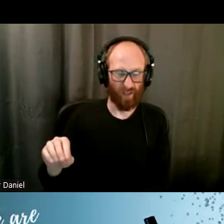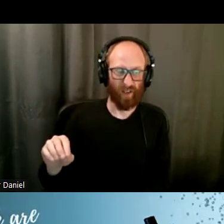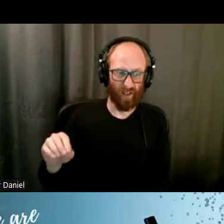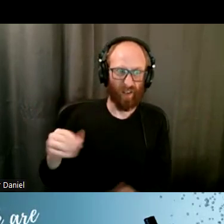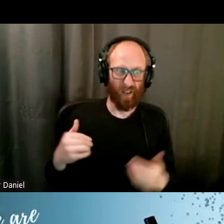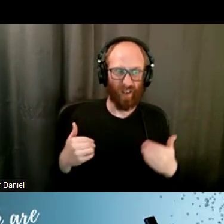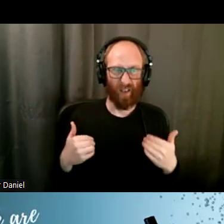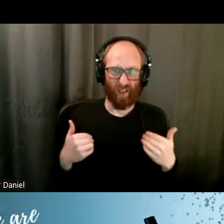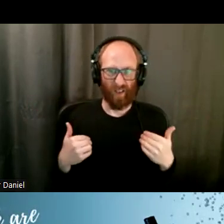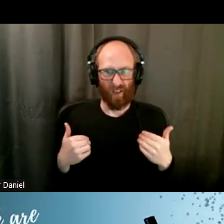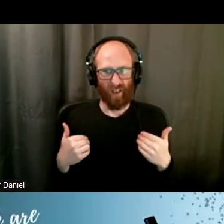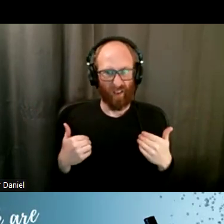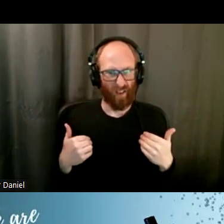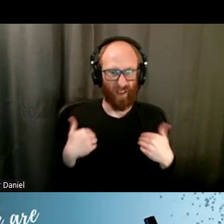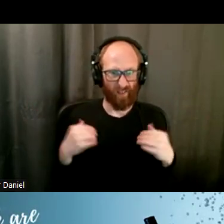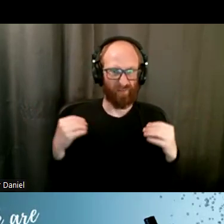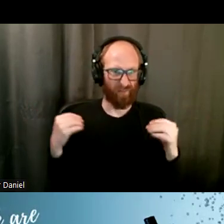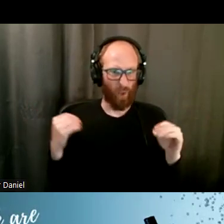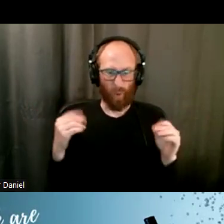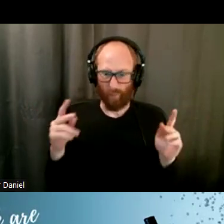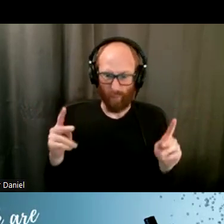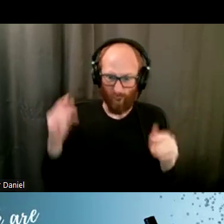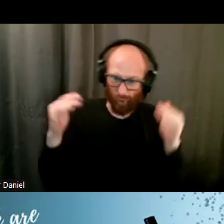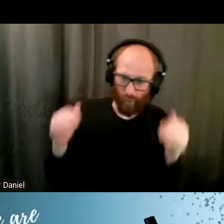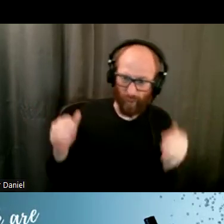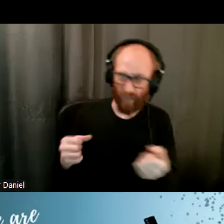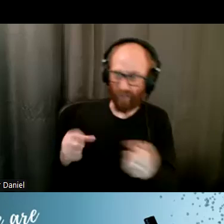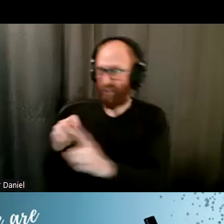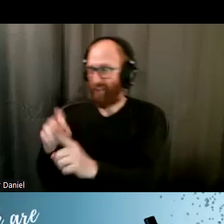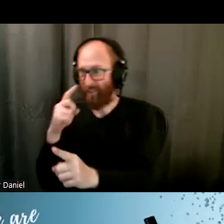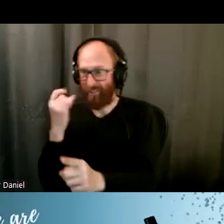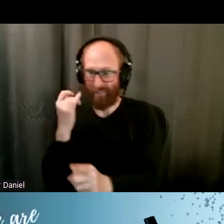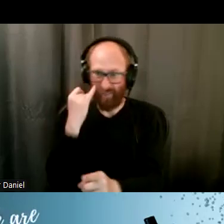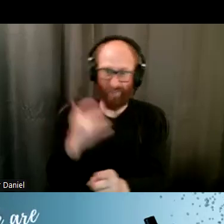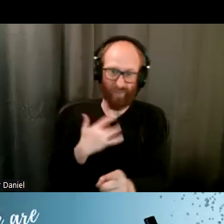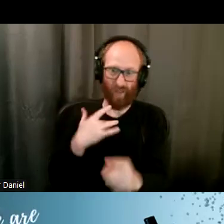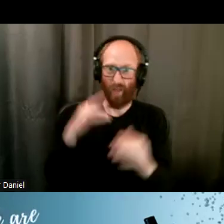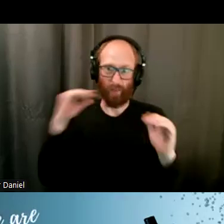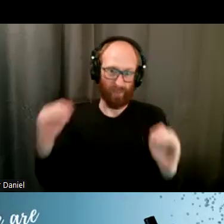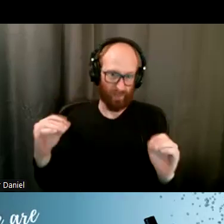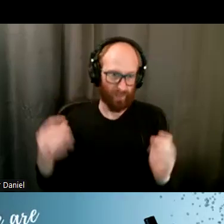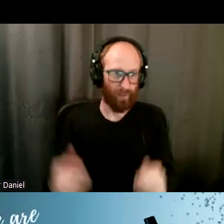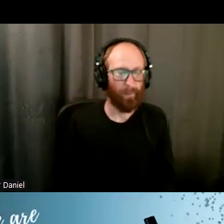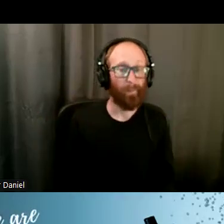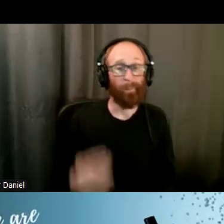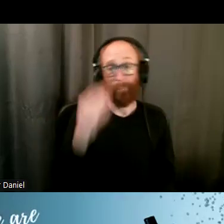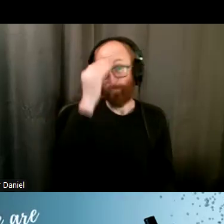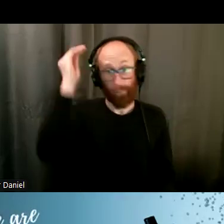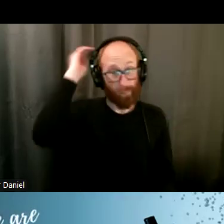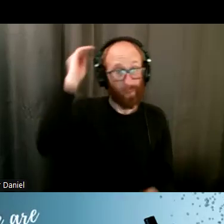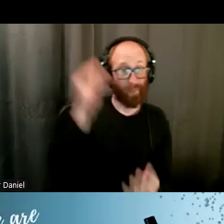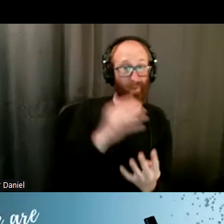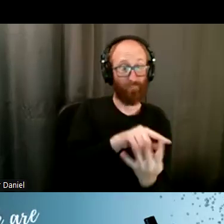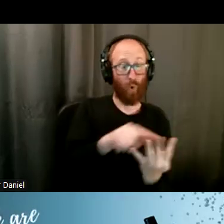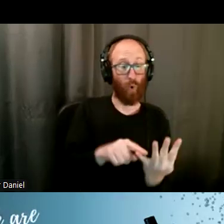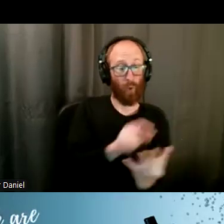sad or hopeless. Keeping in mind the 4 components of mental health literacy, this data articulates